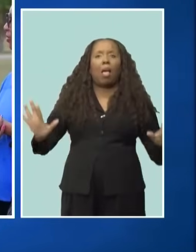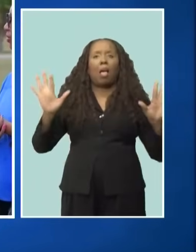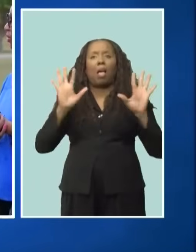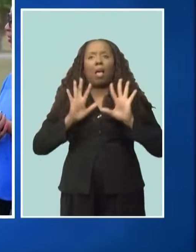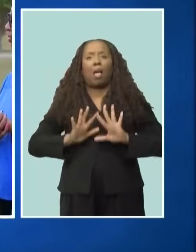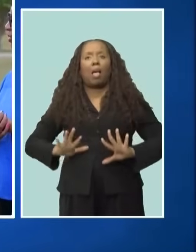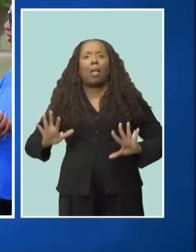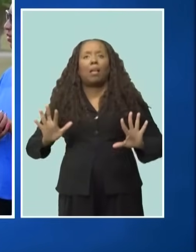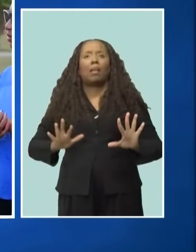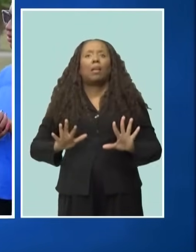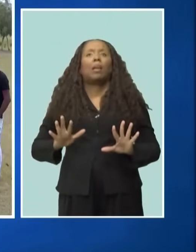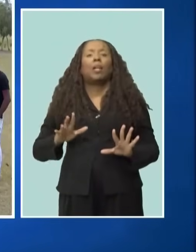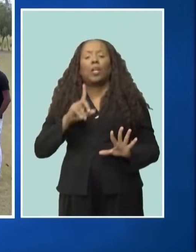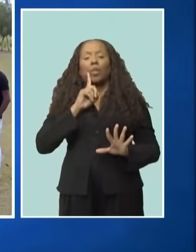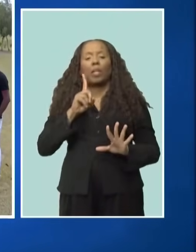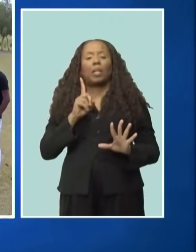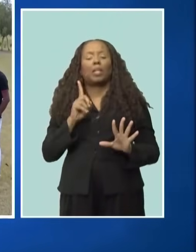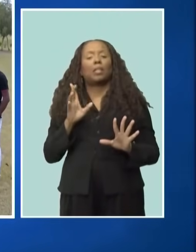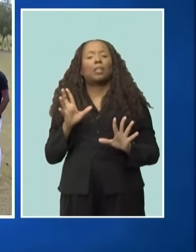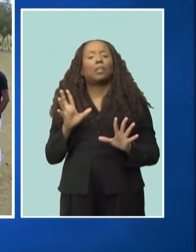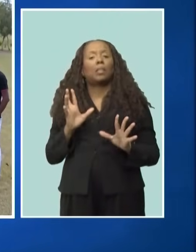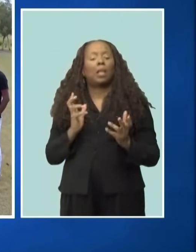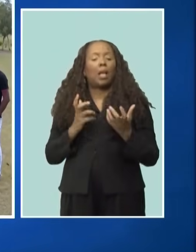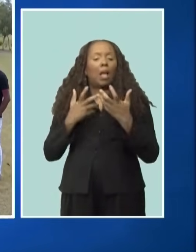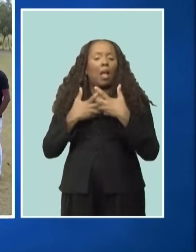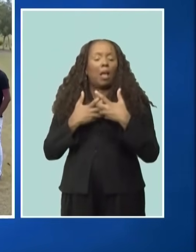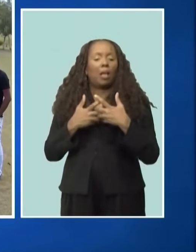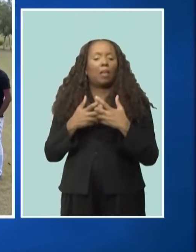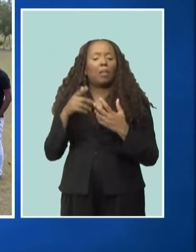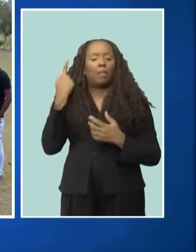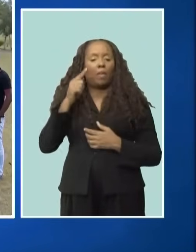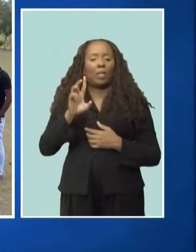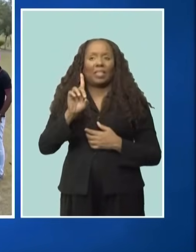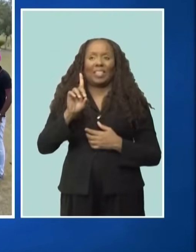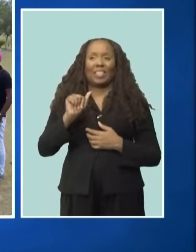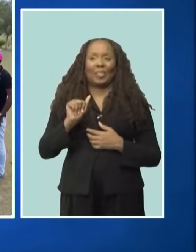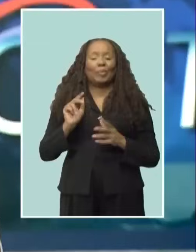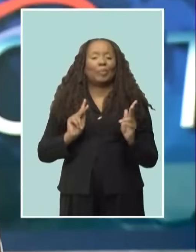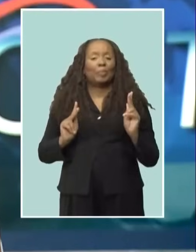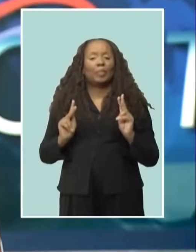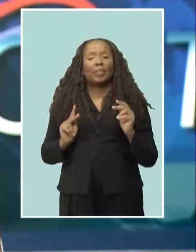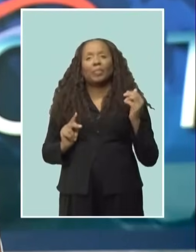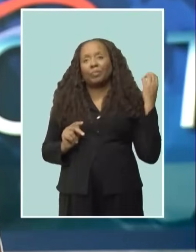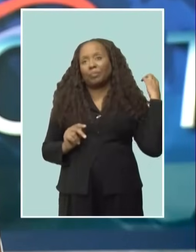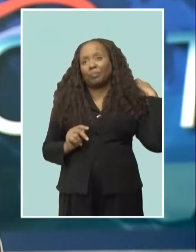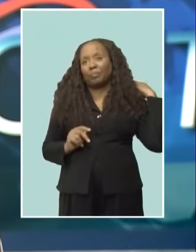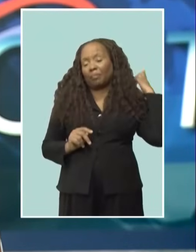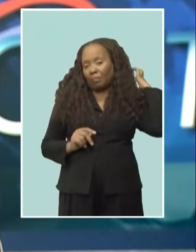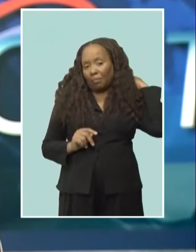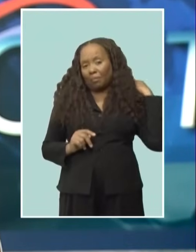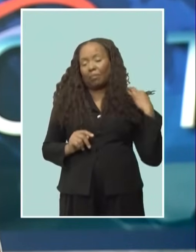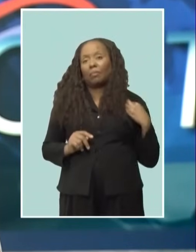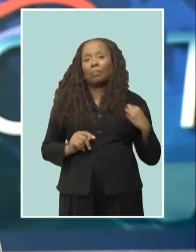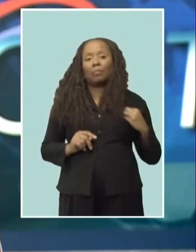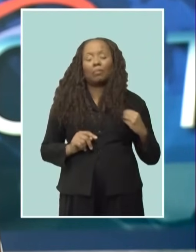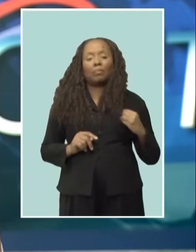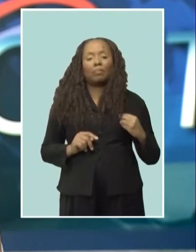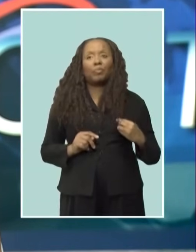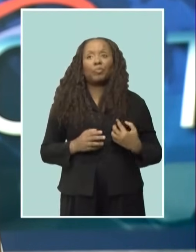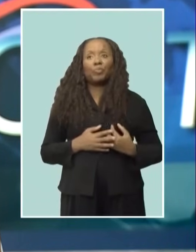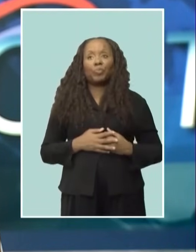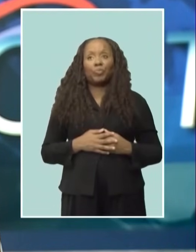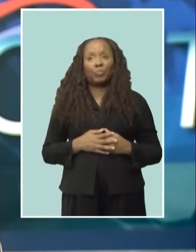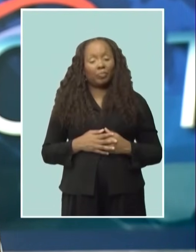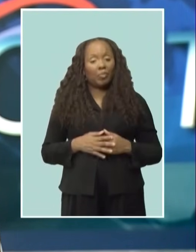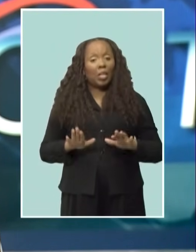are disability friendly. Trevor Thorpe, CBC News. Local pediatrician Dr. Gillian